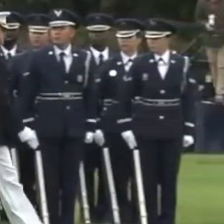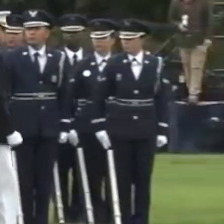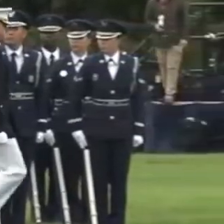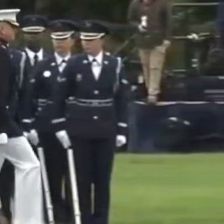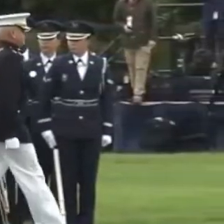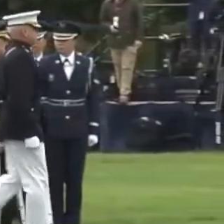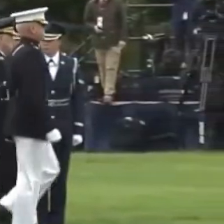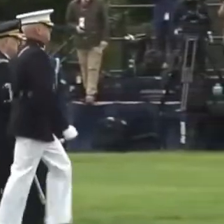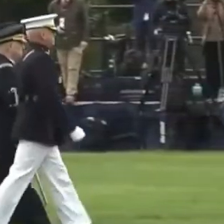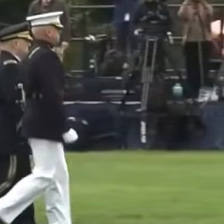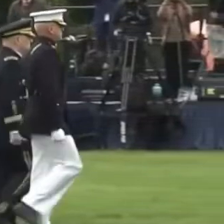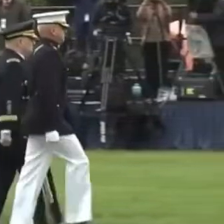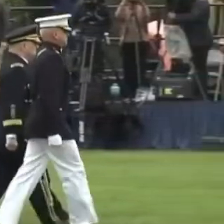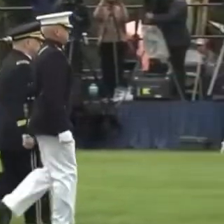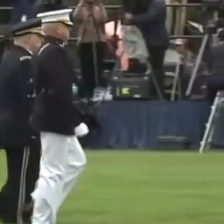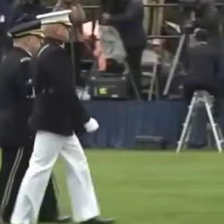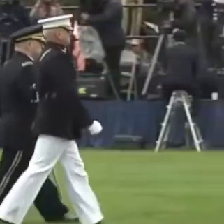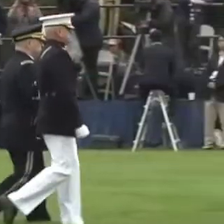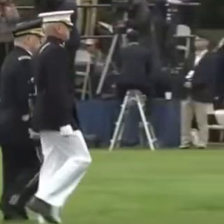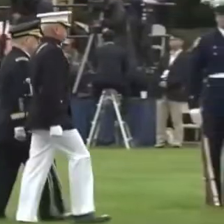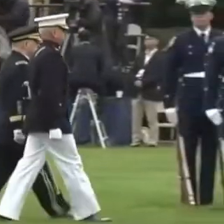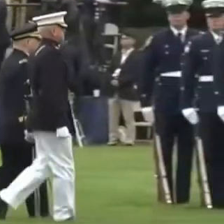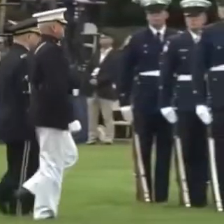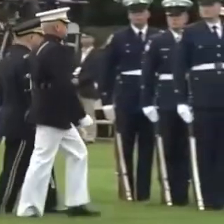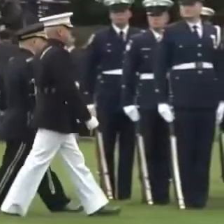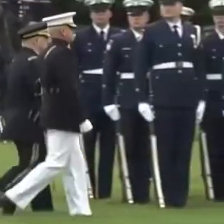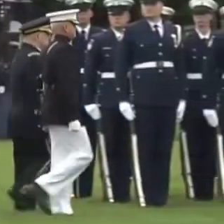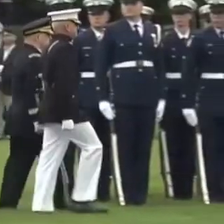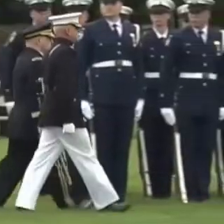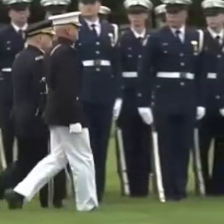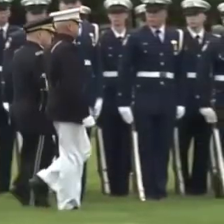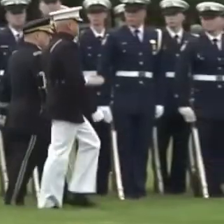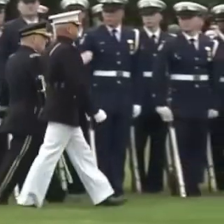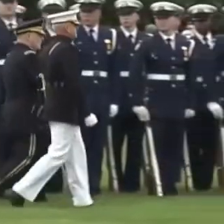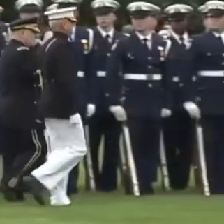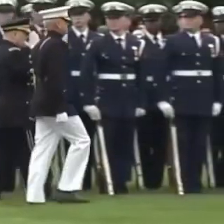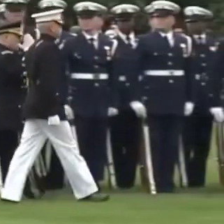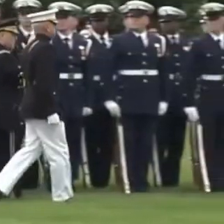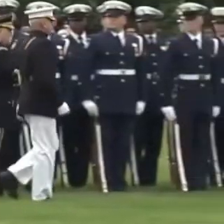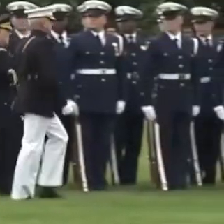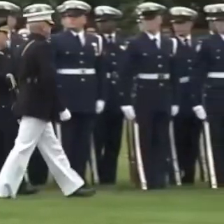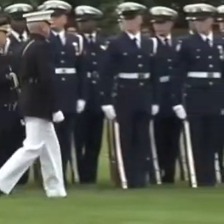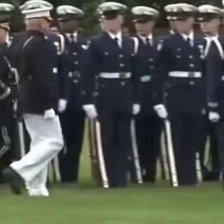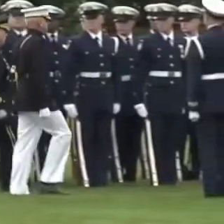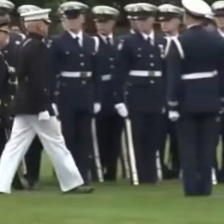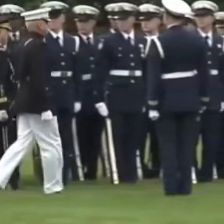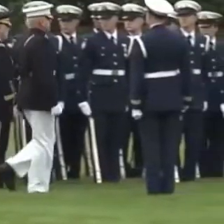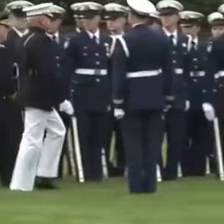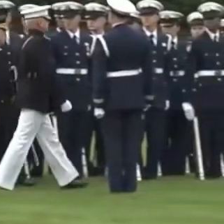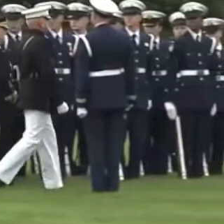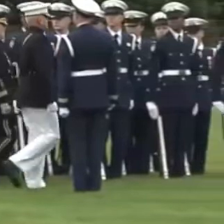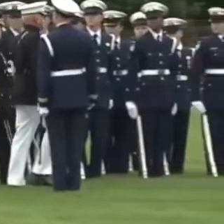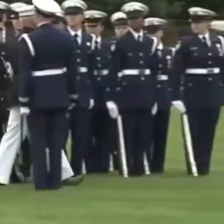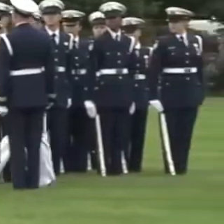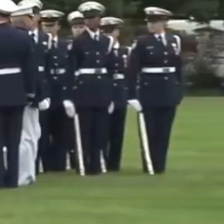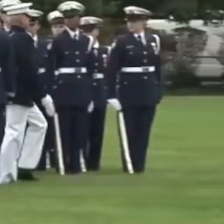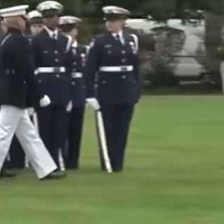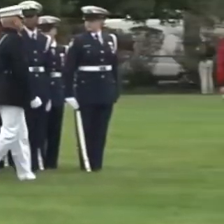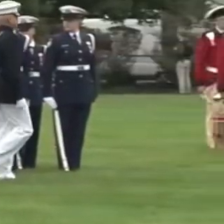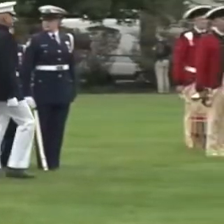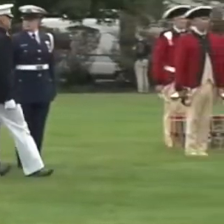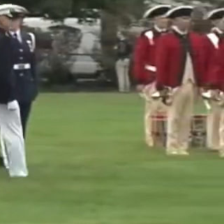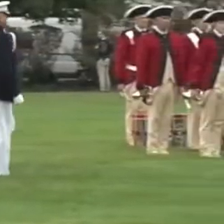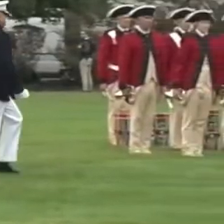Next are airmen and guardians from the United States Air Force Honor Guard, commanded by First Lieutenant Jacob Hale and led by Technical